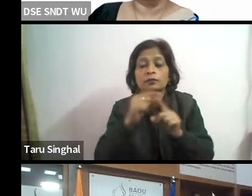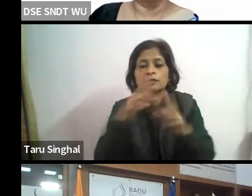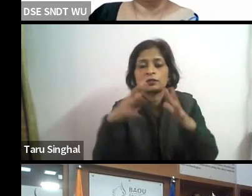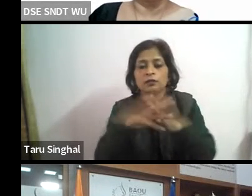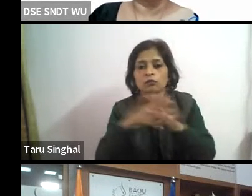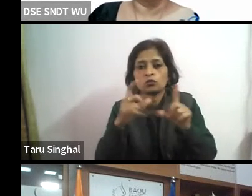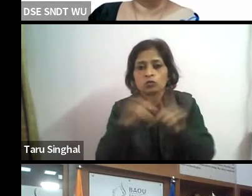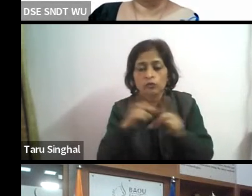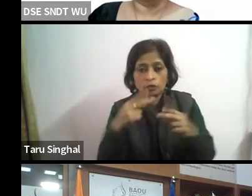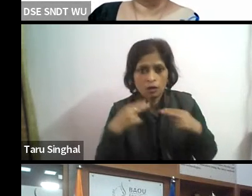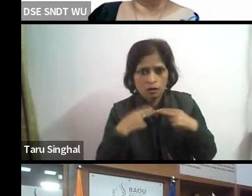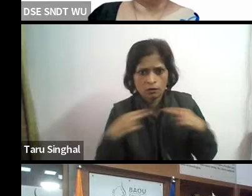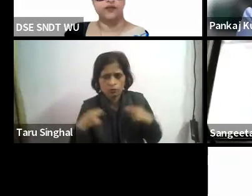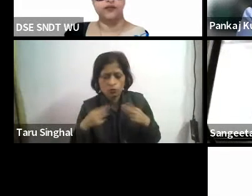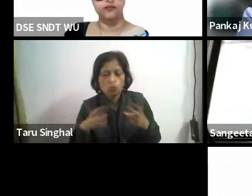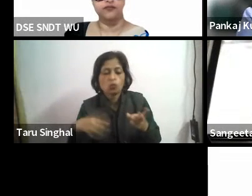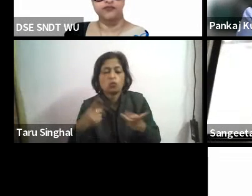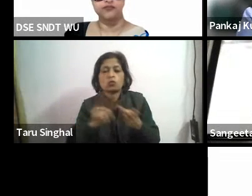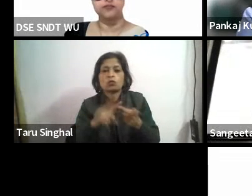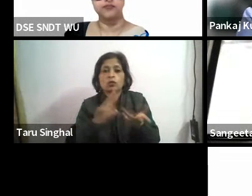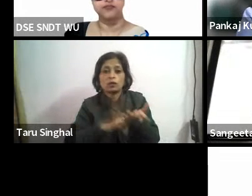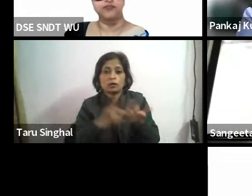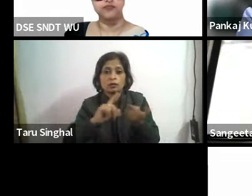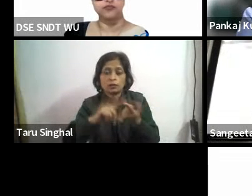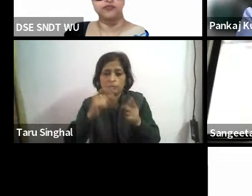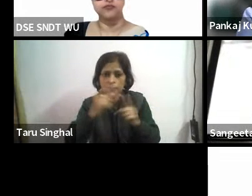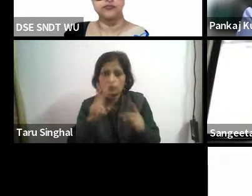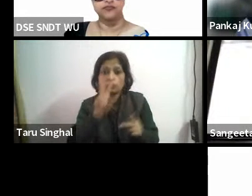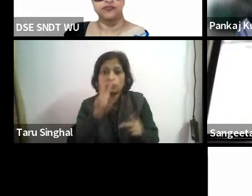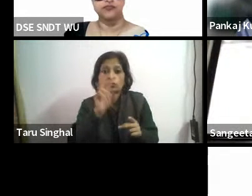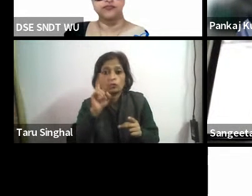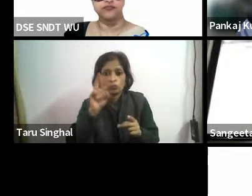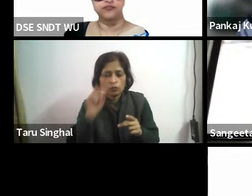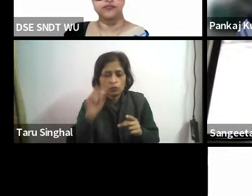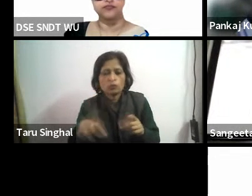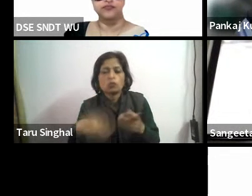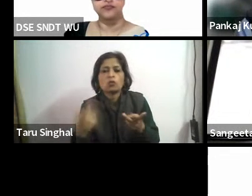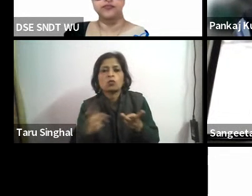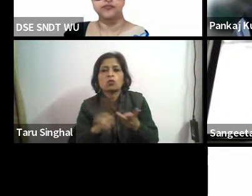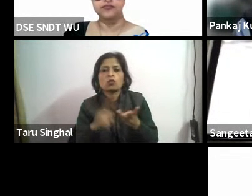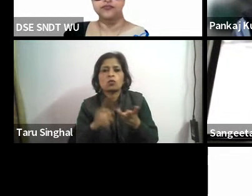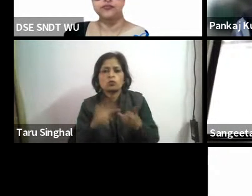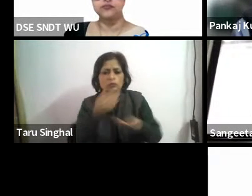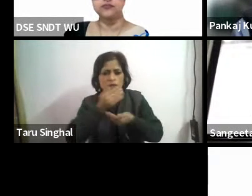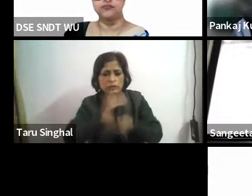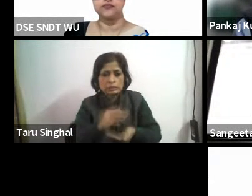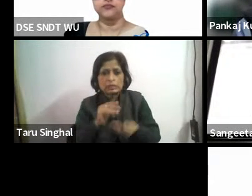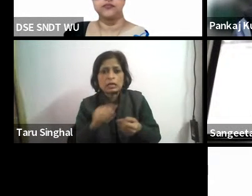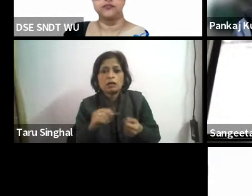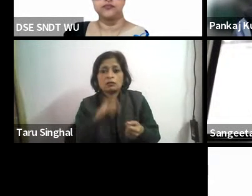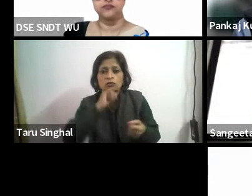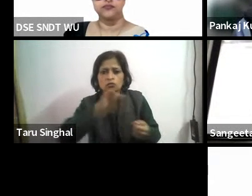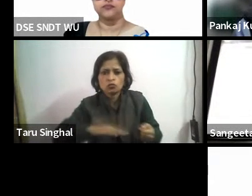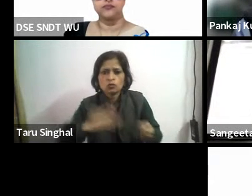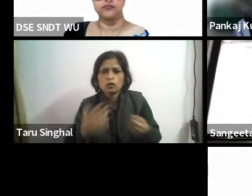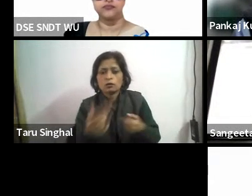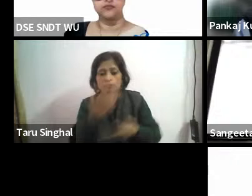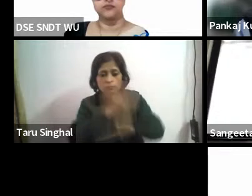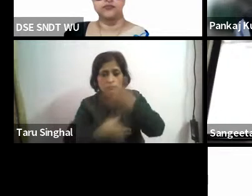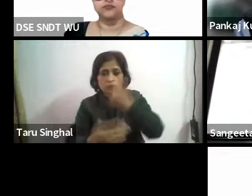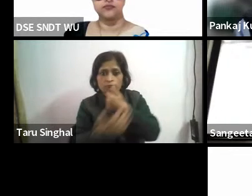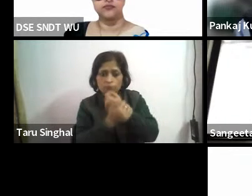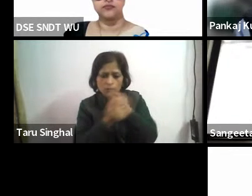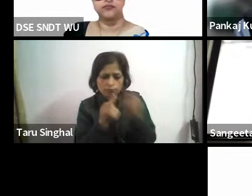NEP 2020, early intervention, education, rehabilitation, skilling, employment, and inclusion of persons with